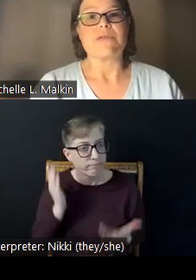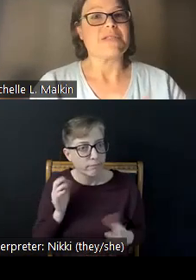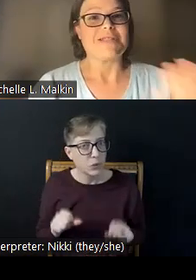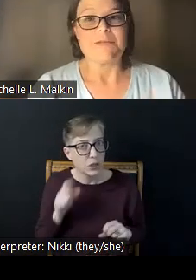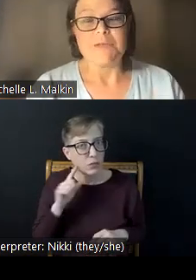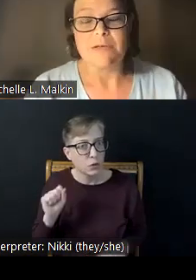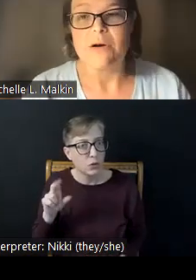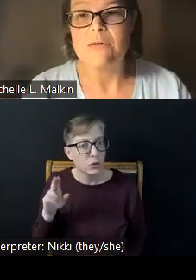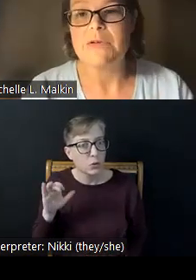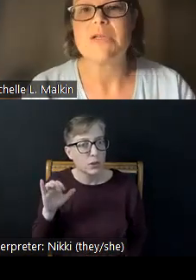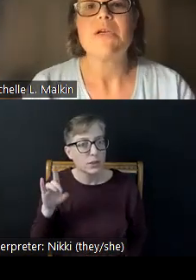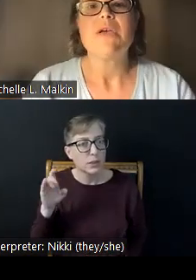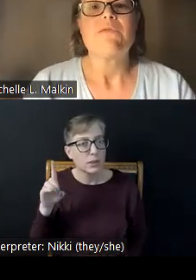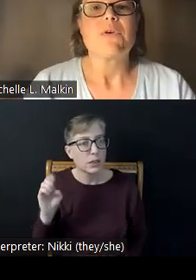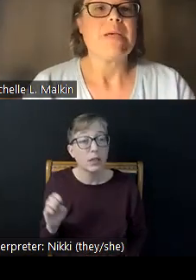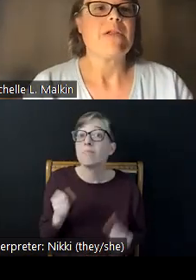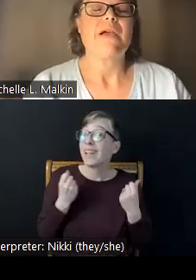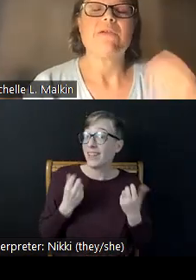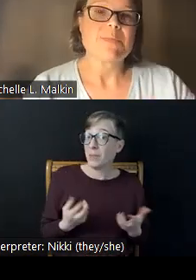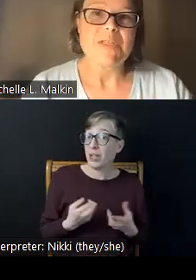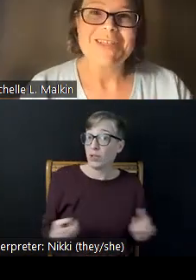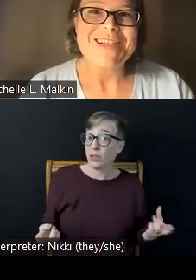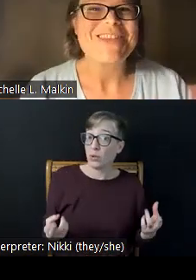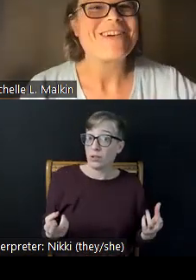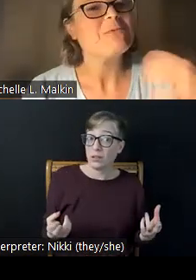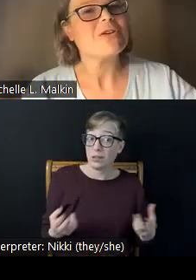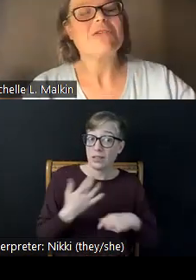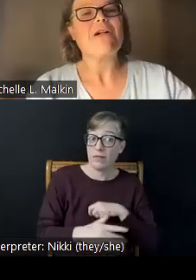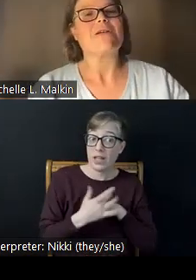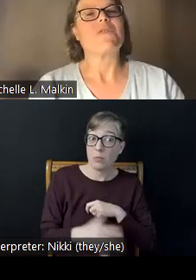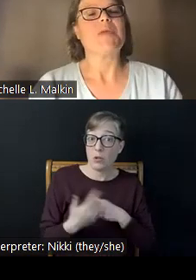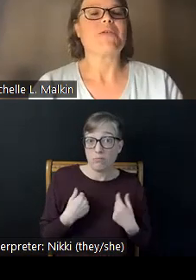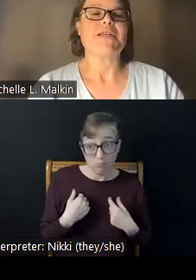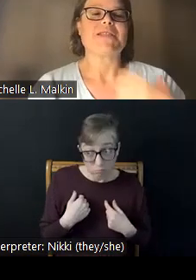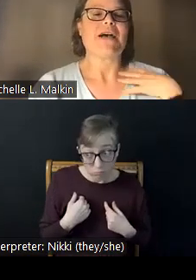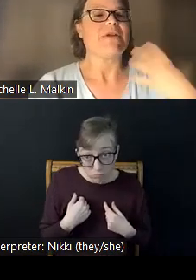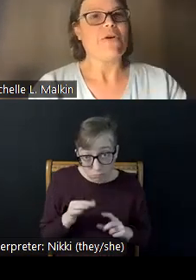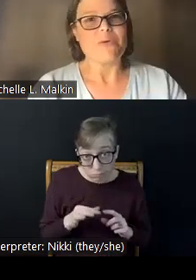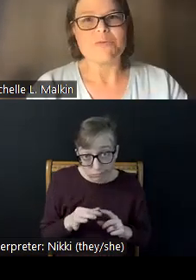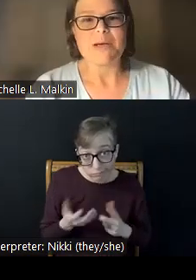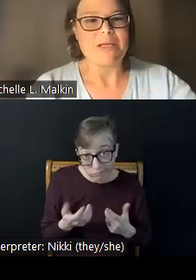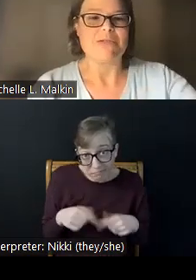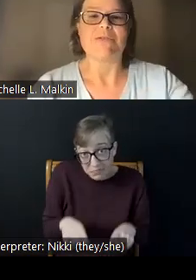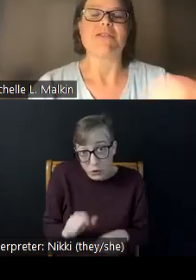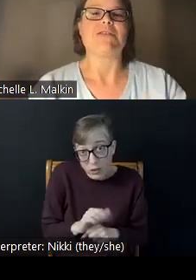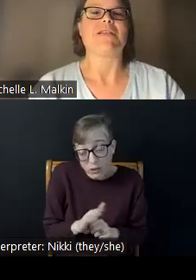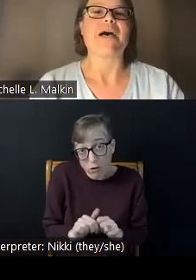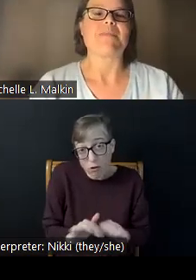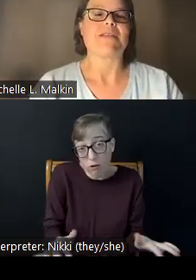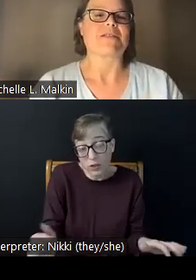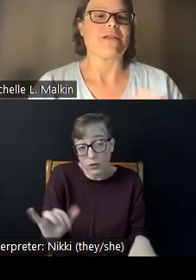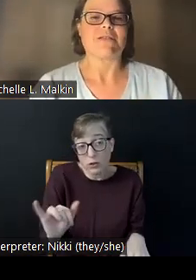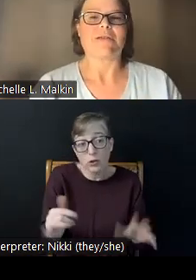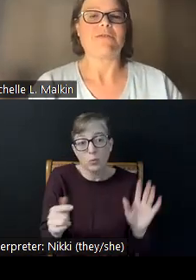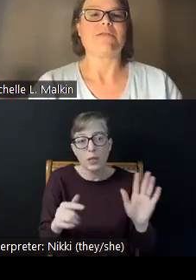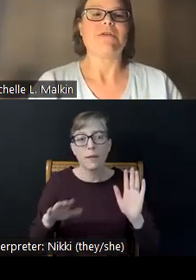lot of resources, even during COVID, for people. I always put this out there. I'm sure you all are familiar with this. I would always recommend you, as you at the bottom of